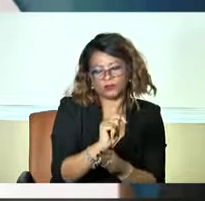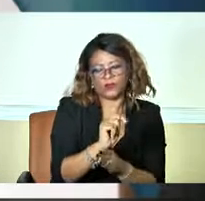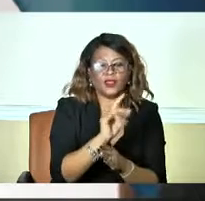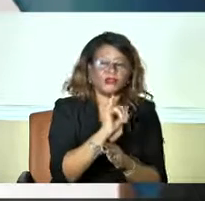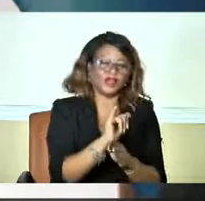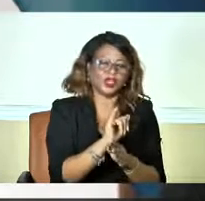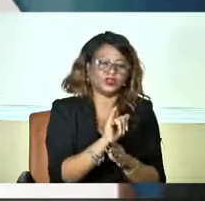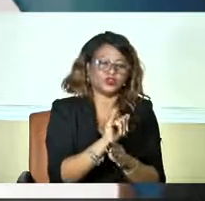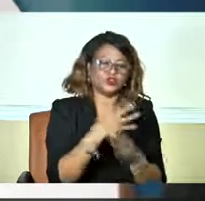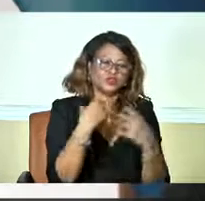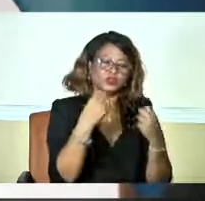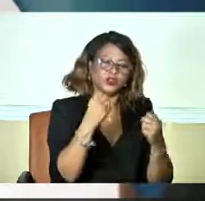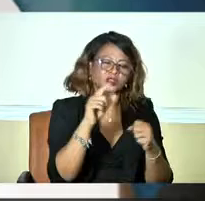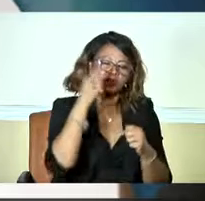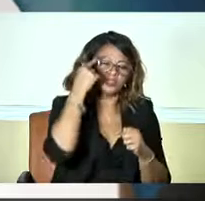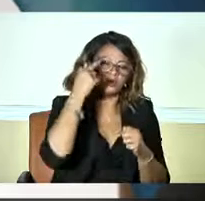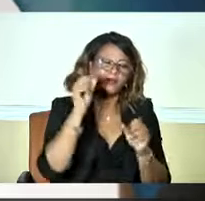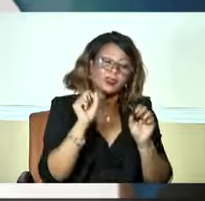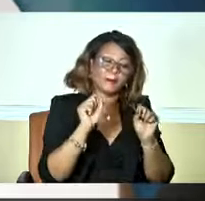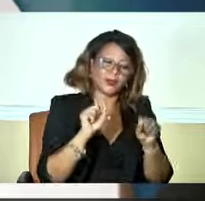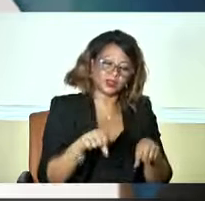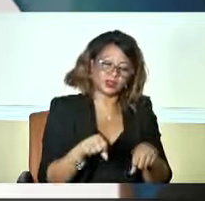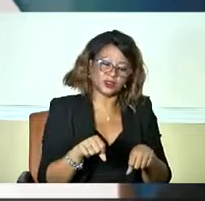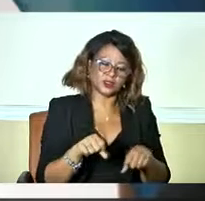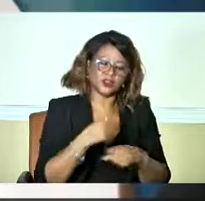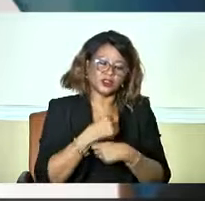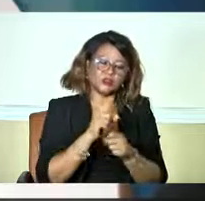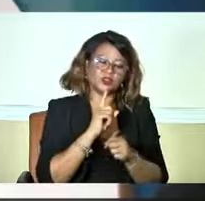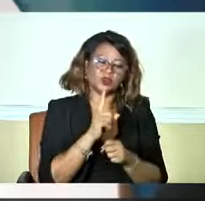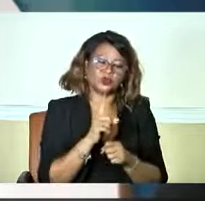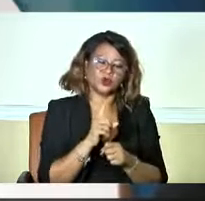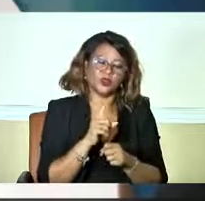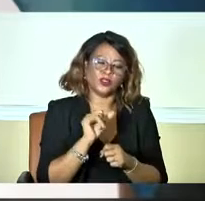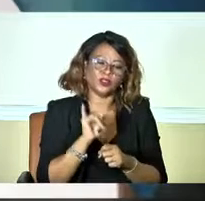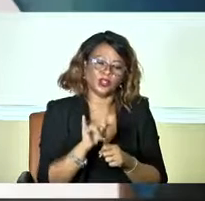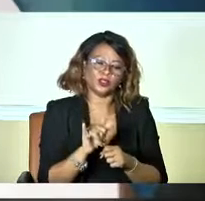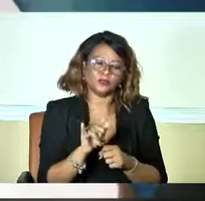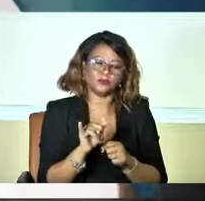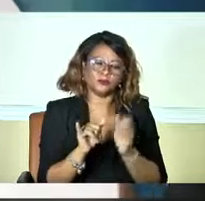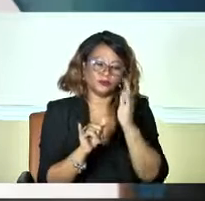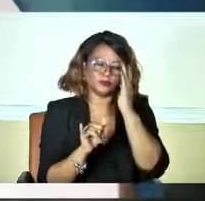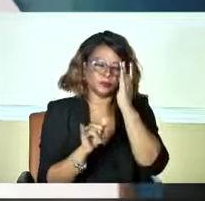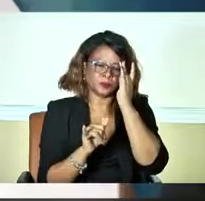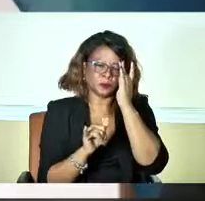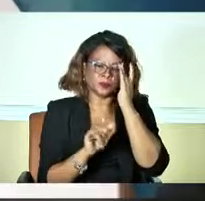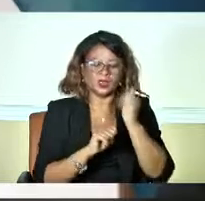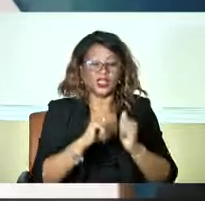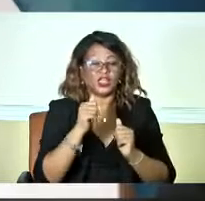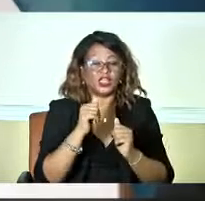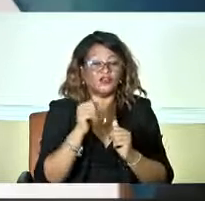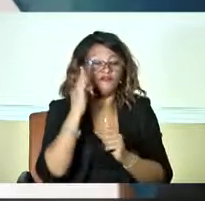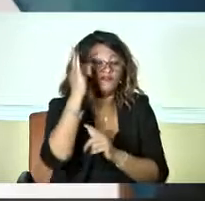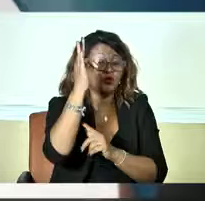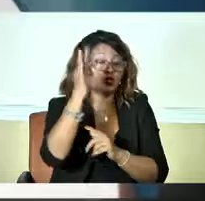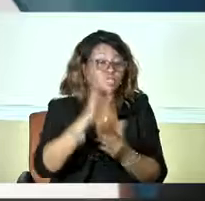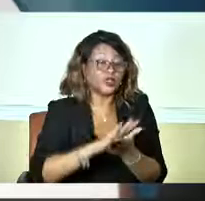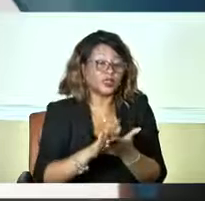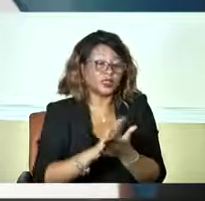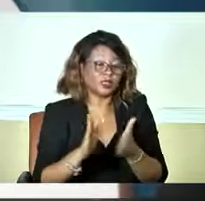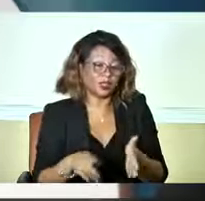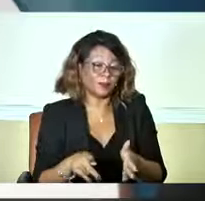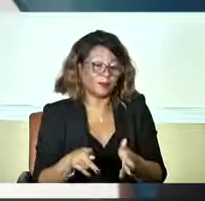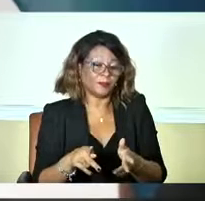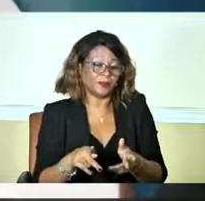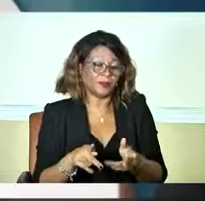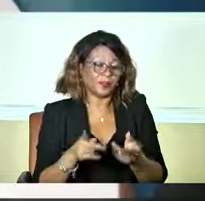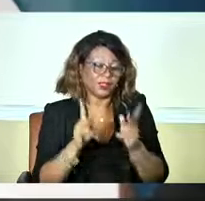actually strengthens the government's ability in ensuring that any future cleanups that would have to